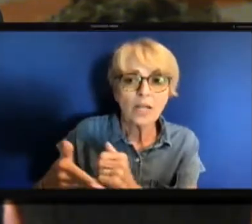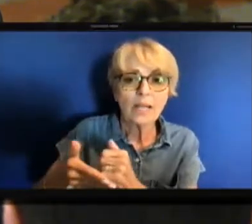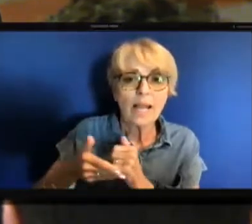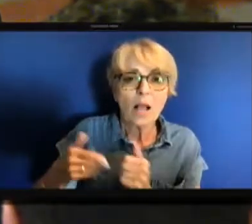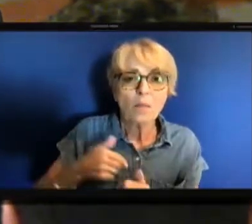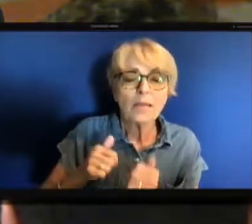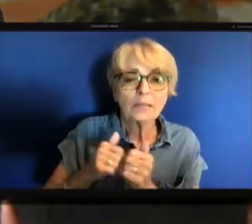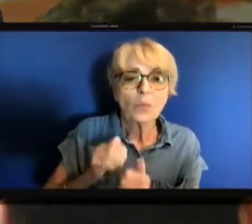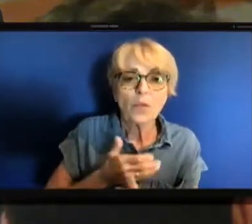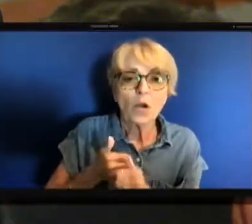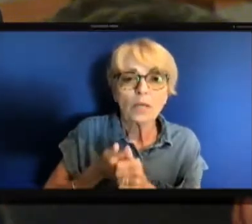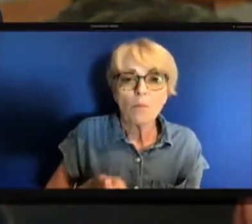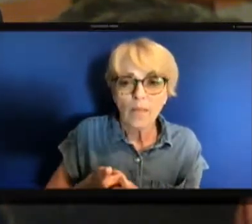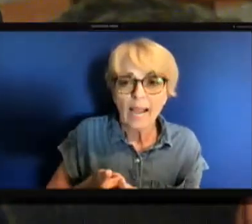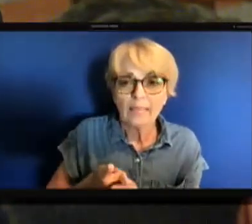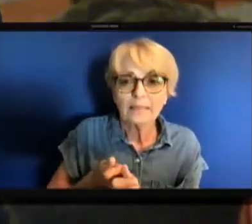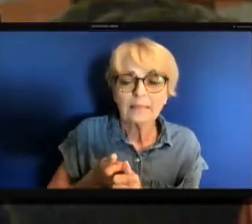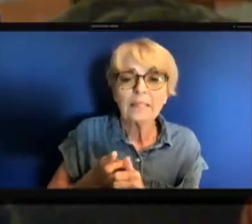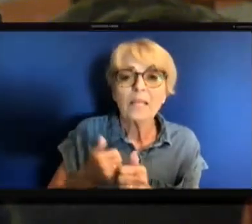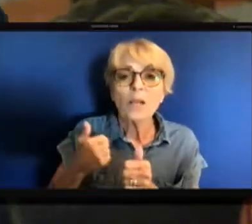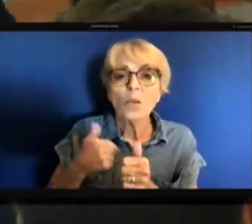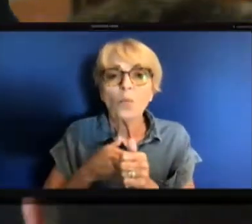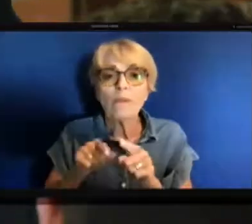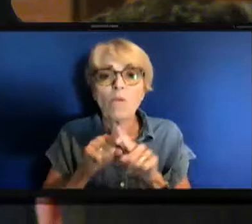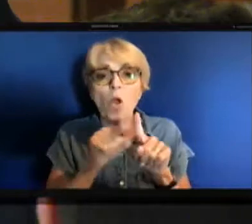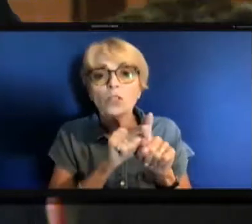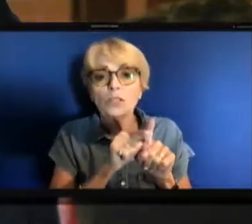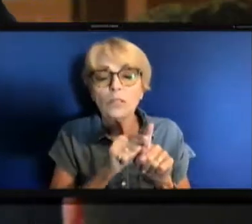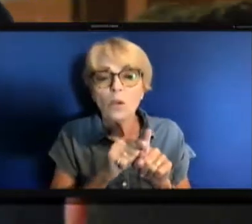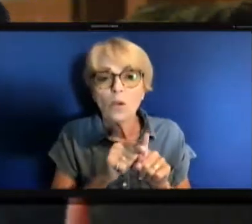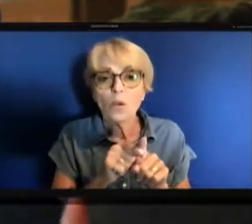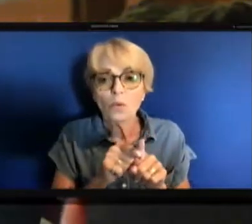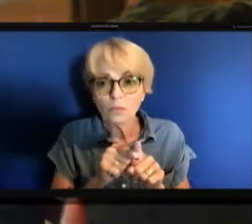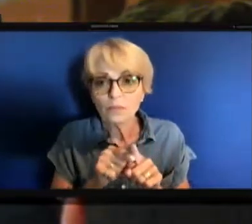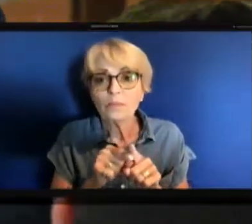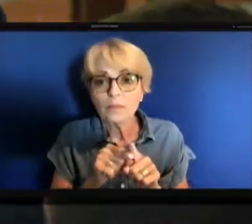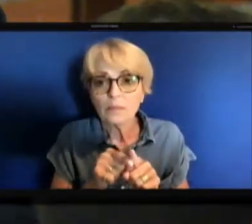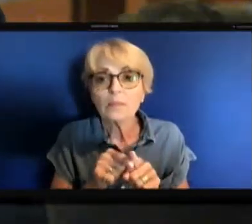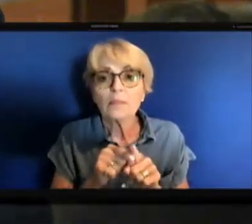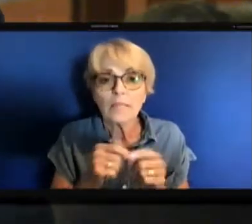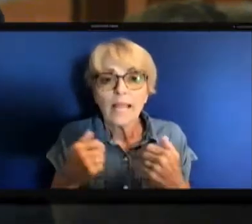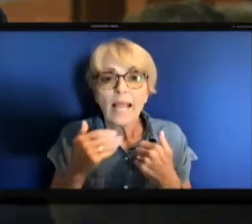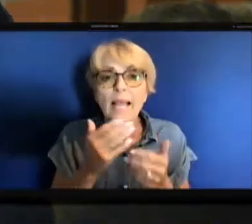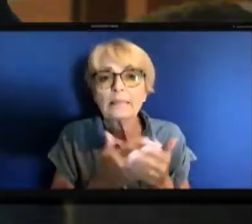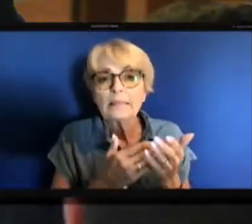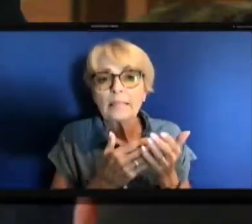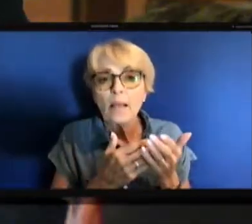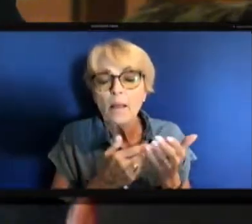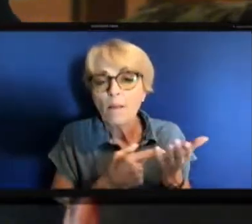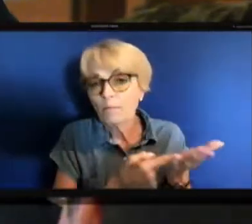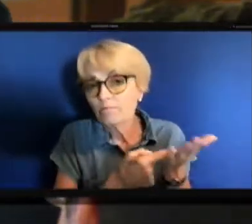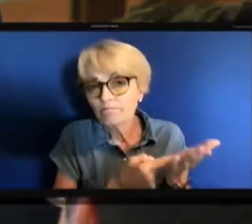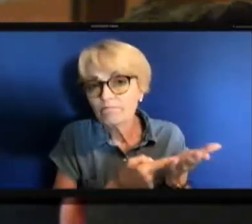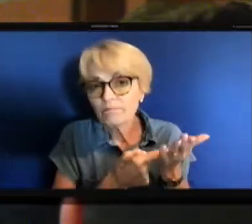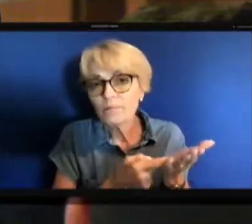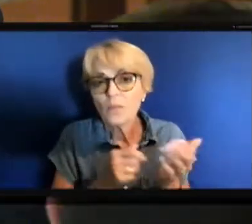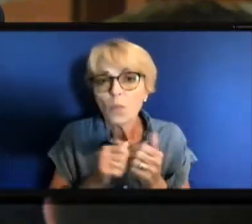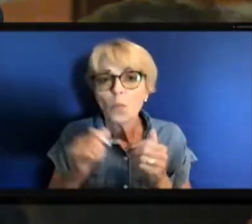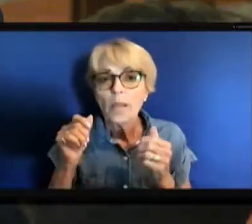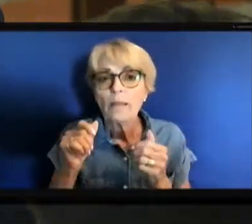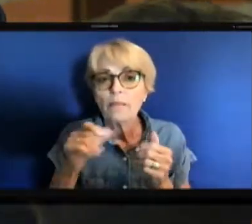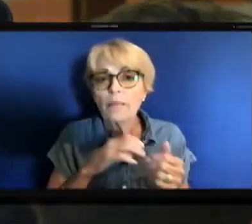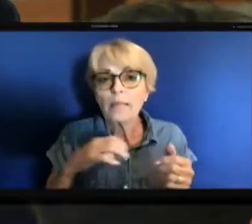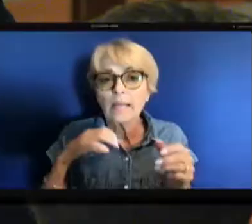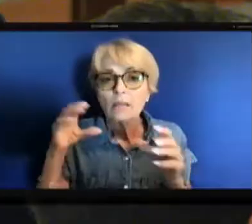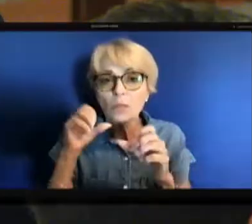Mar Dussel. We've also we've had some correspondence with the council president and the controller